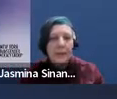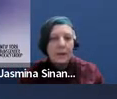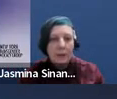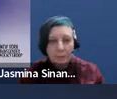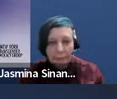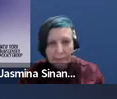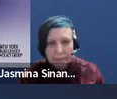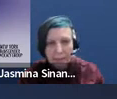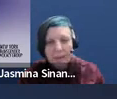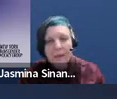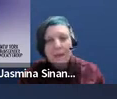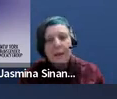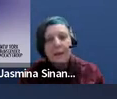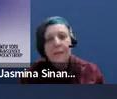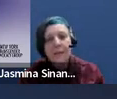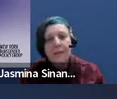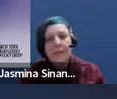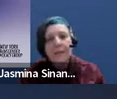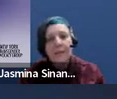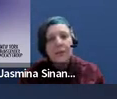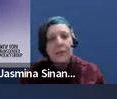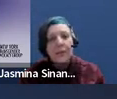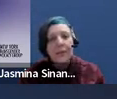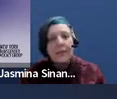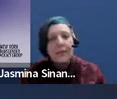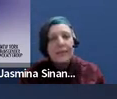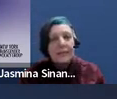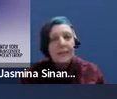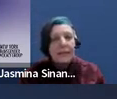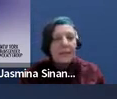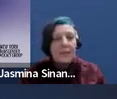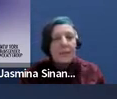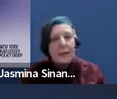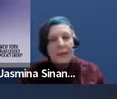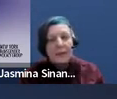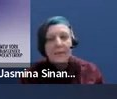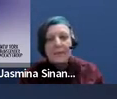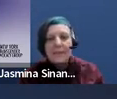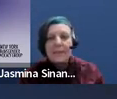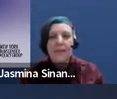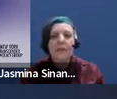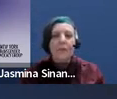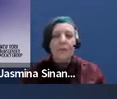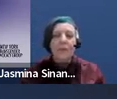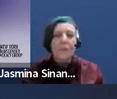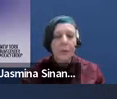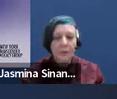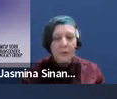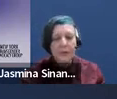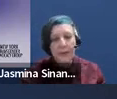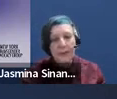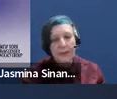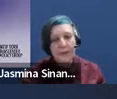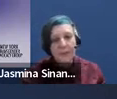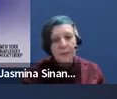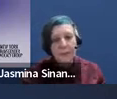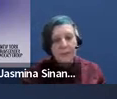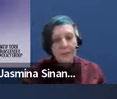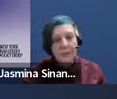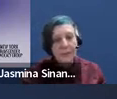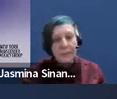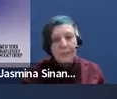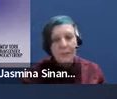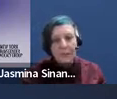25th in Albany, it's a TGNCNBI Advocacy Day. So it is important that